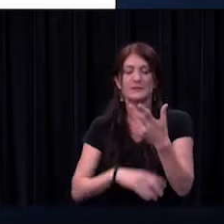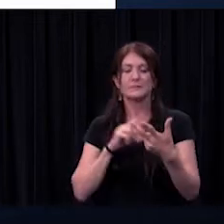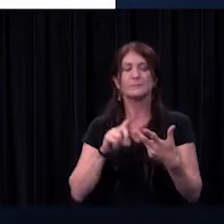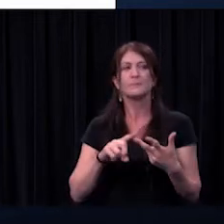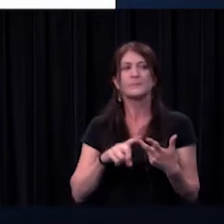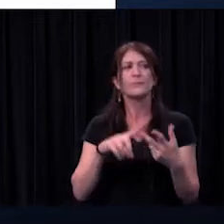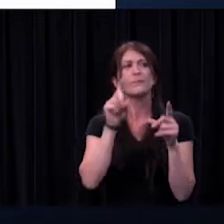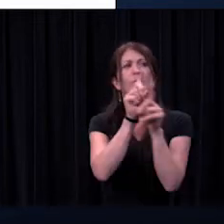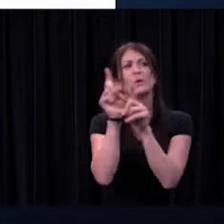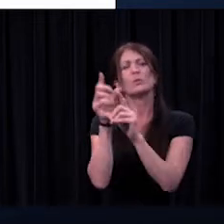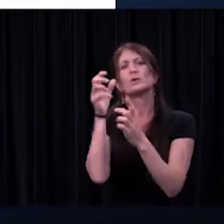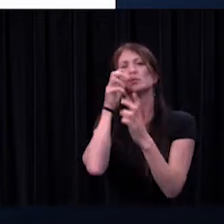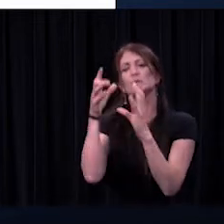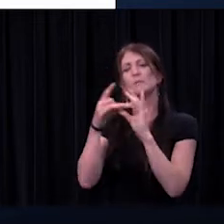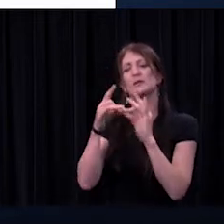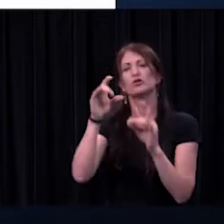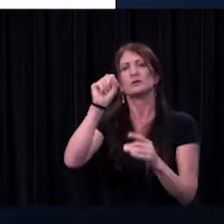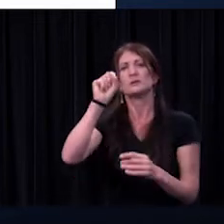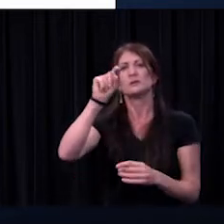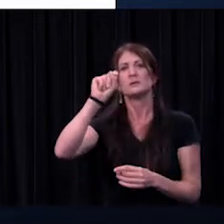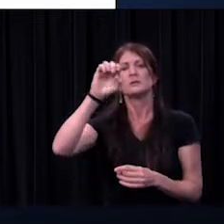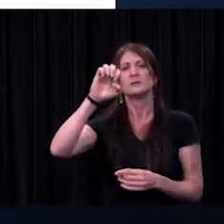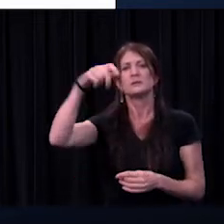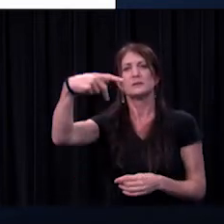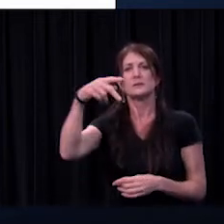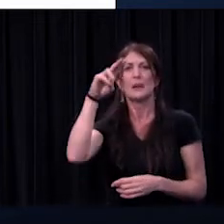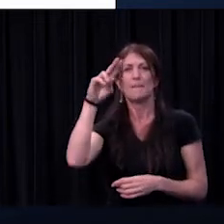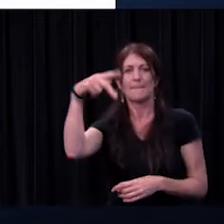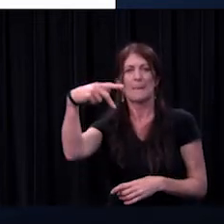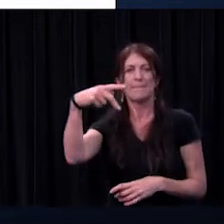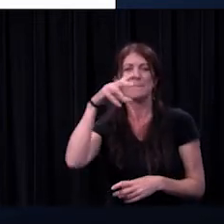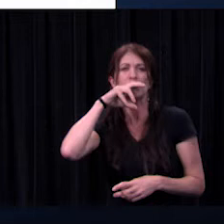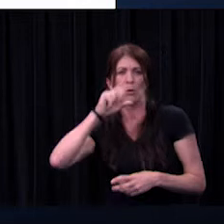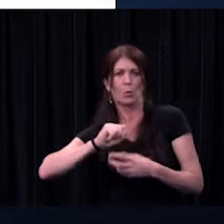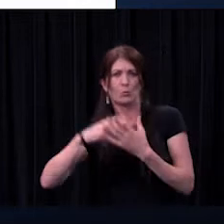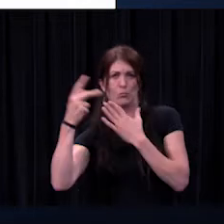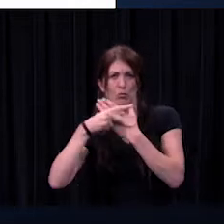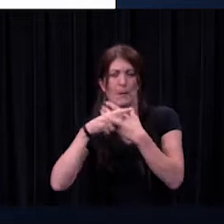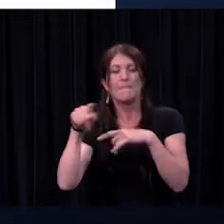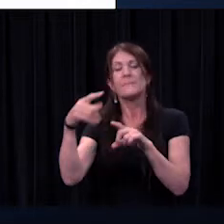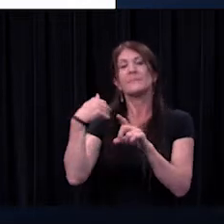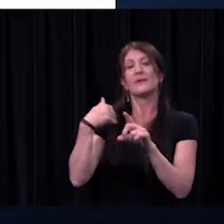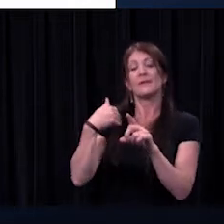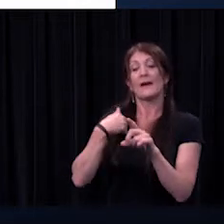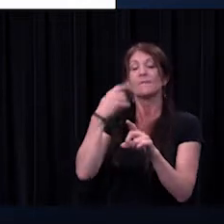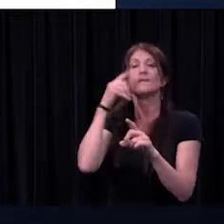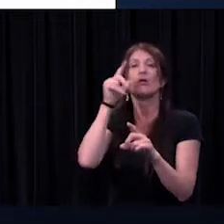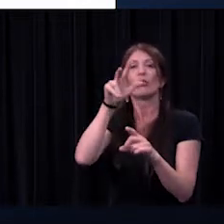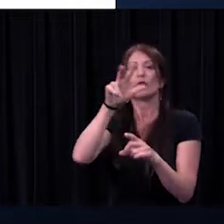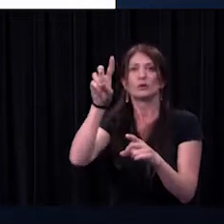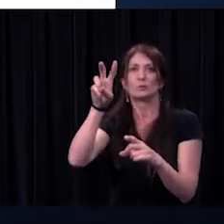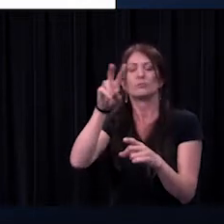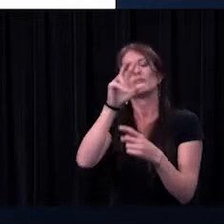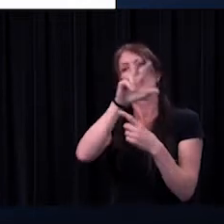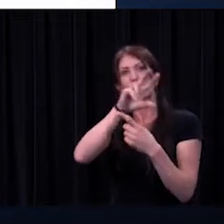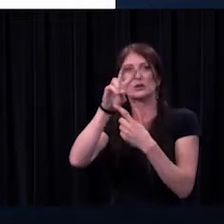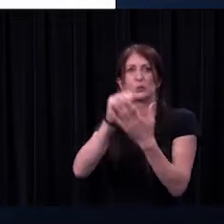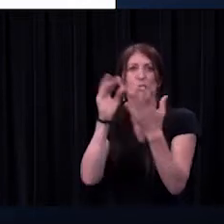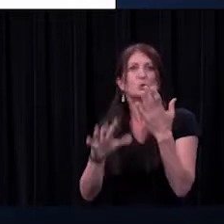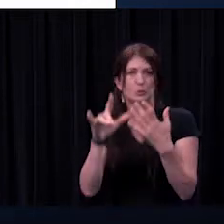that Step Up, one of our ed programs, graduated 32 individuals, and those are folks